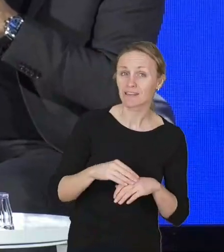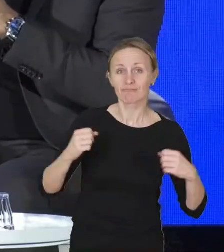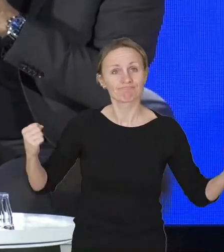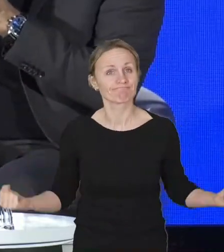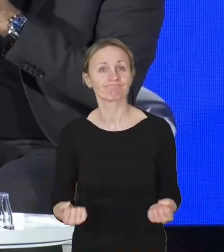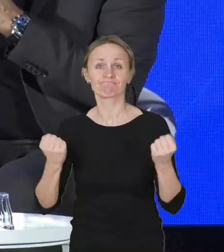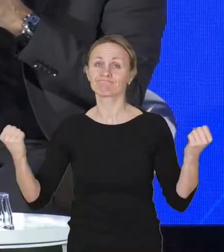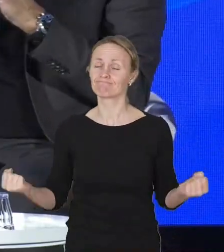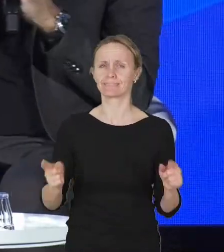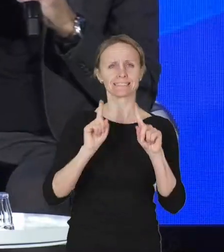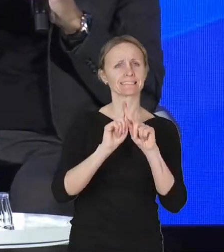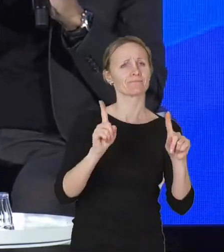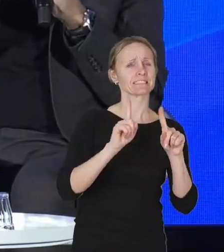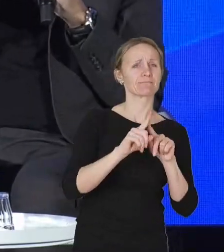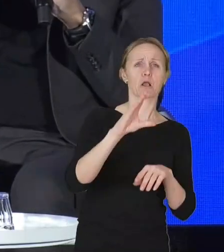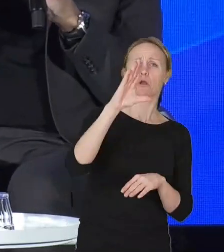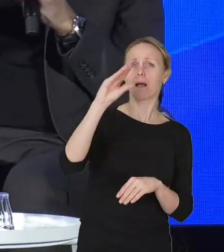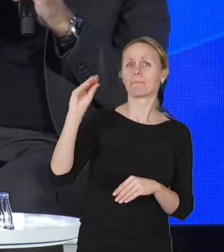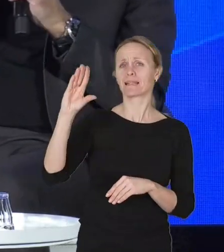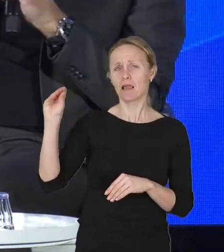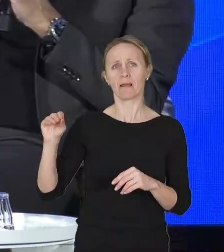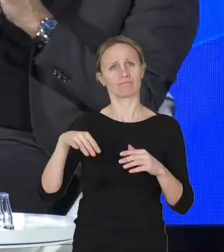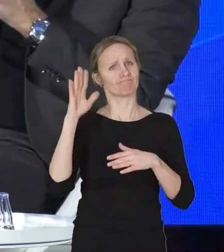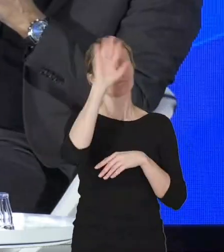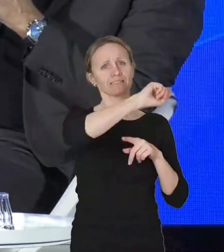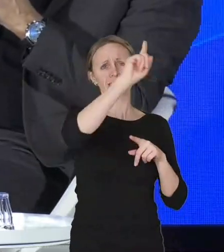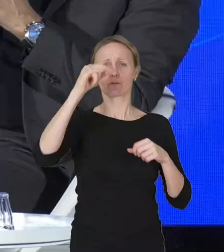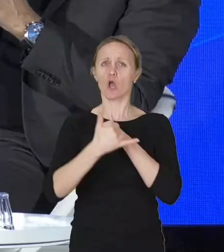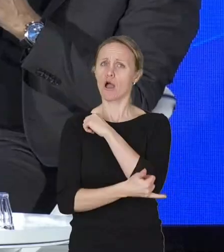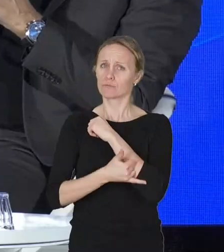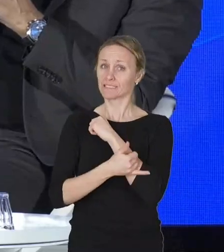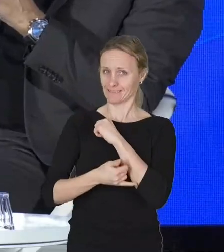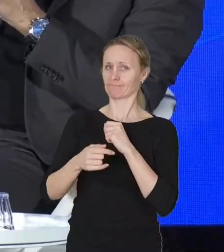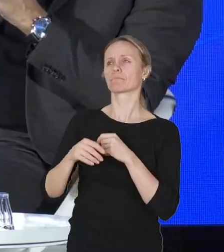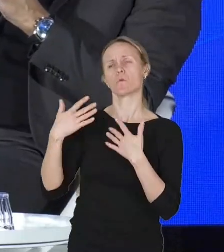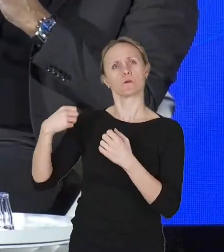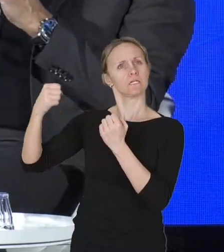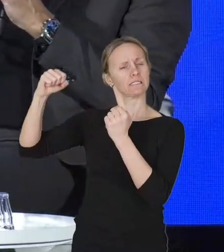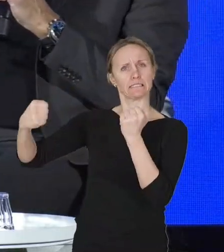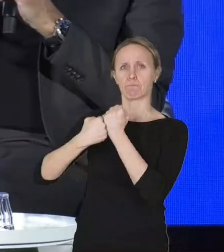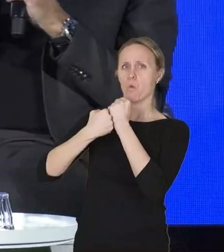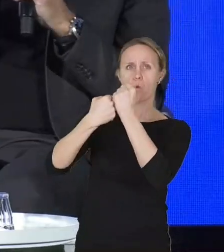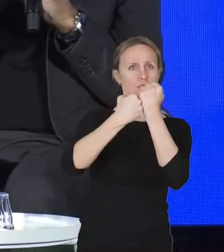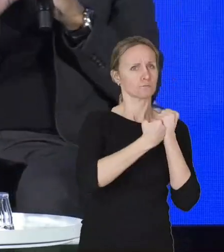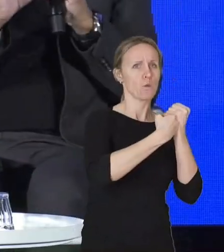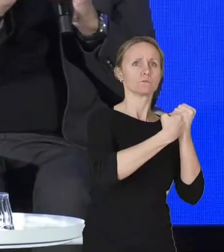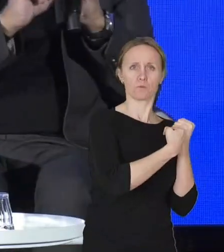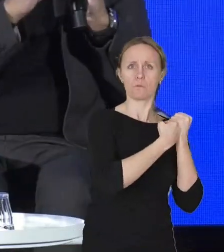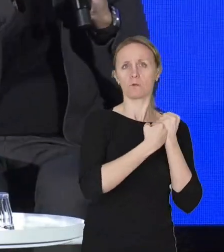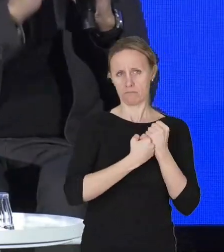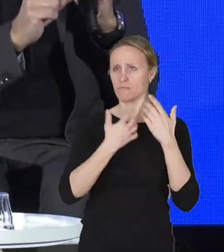the rankings and so on, but they do very different things today. than they did earlier. So this